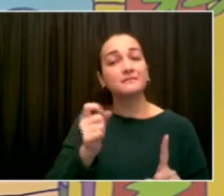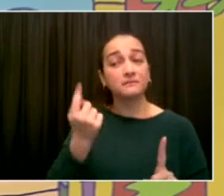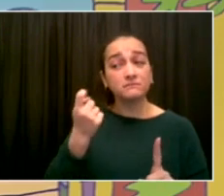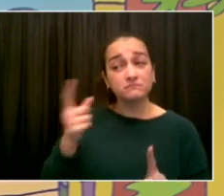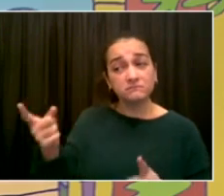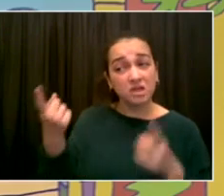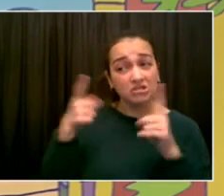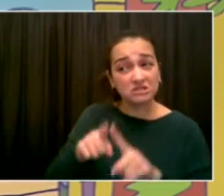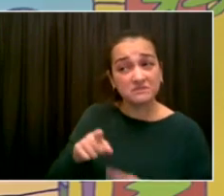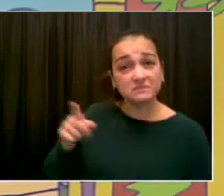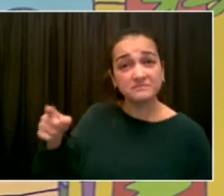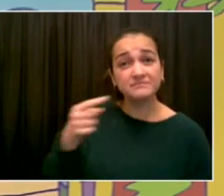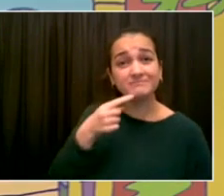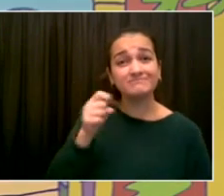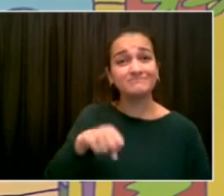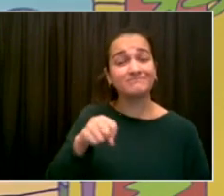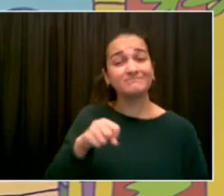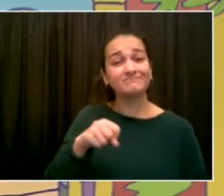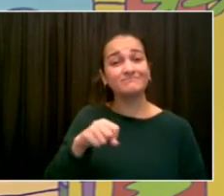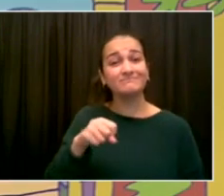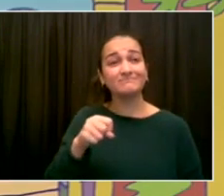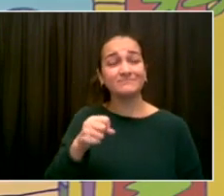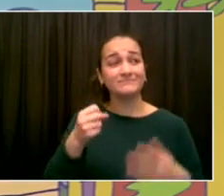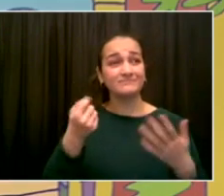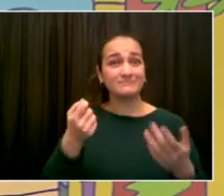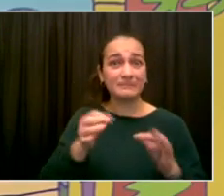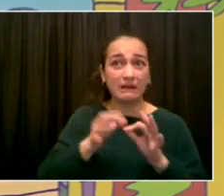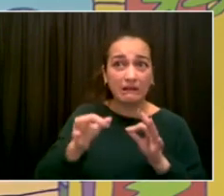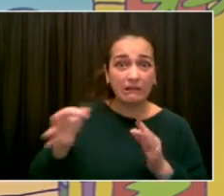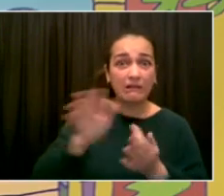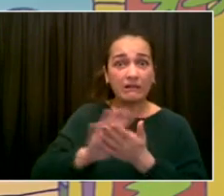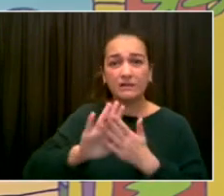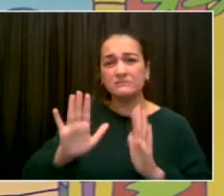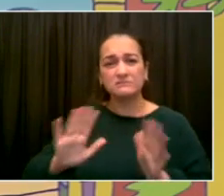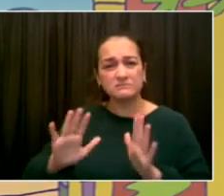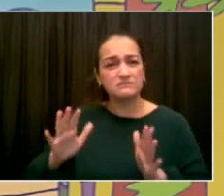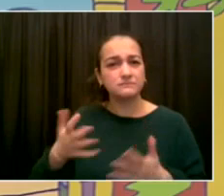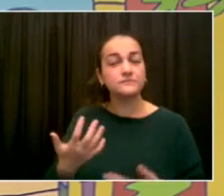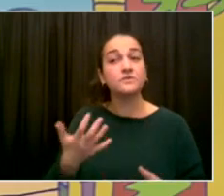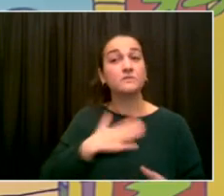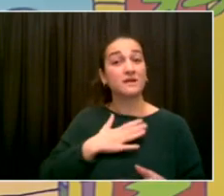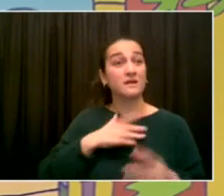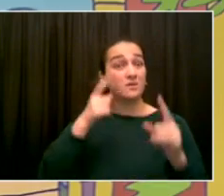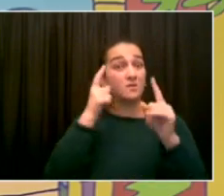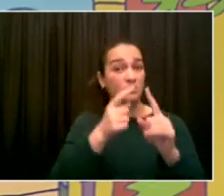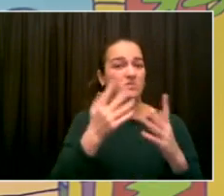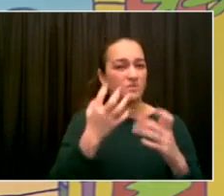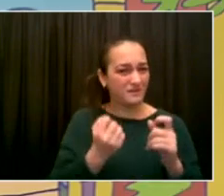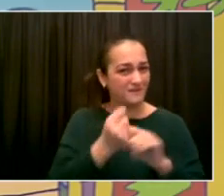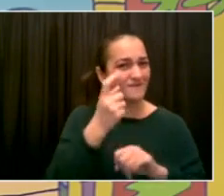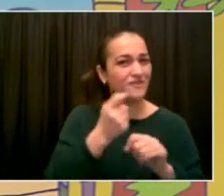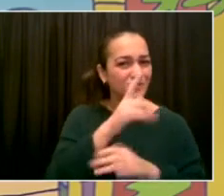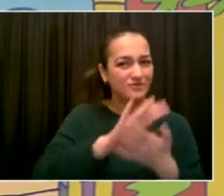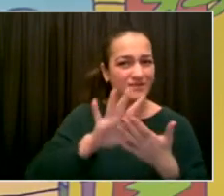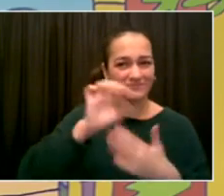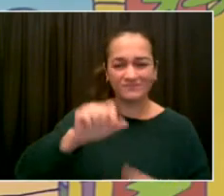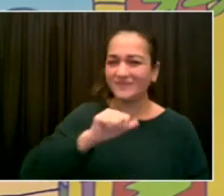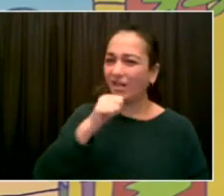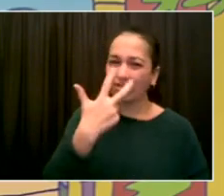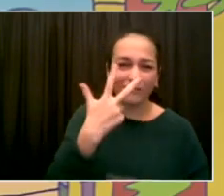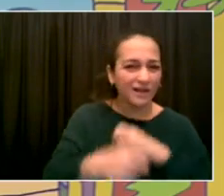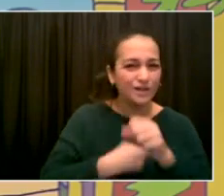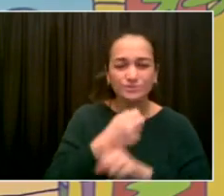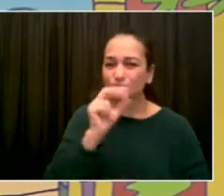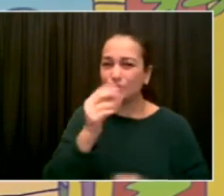out. So we'll get you the updates on that. Andy, you want to mention anything about the effort to clean